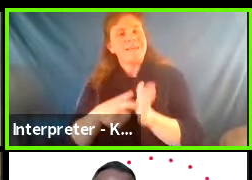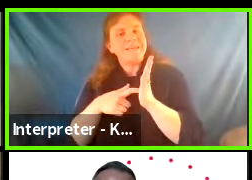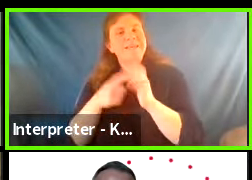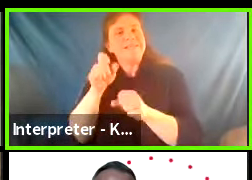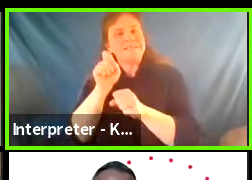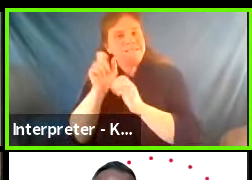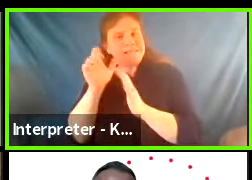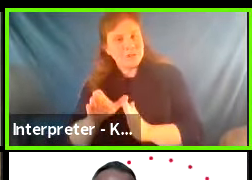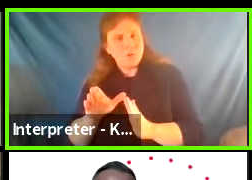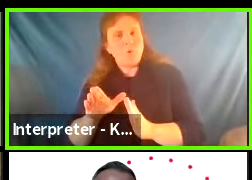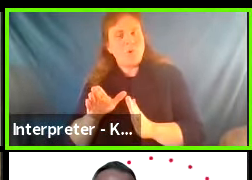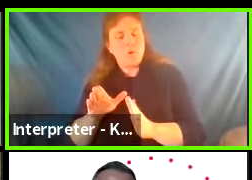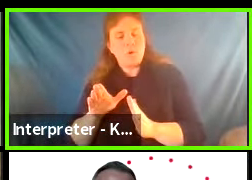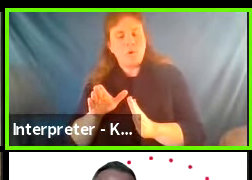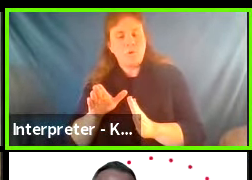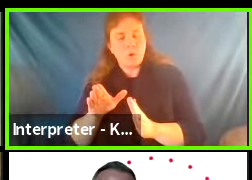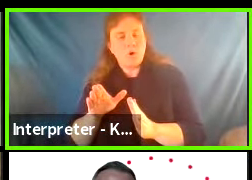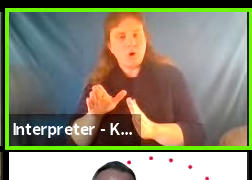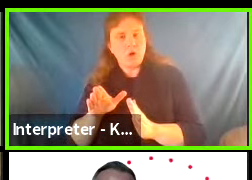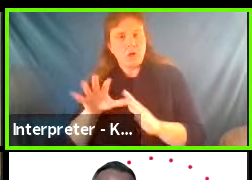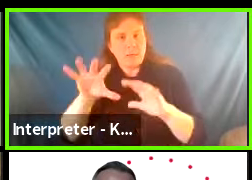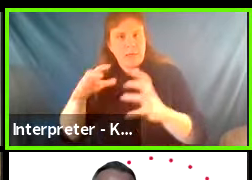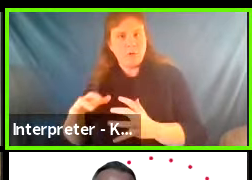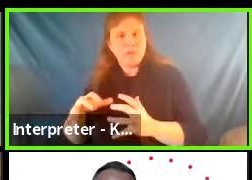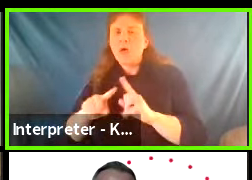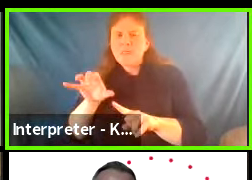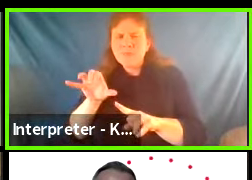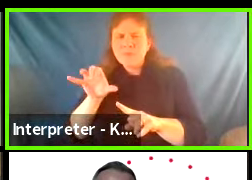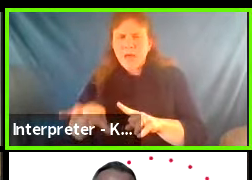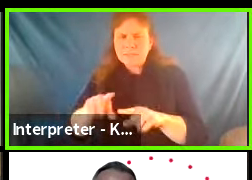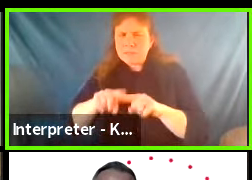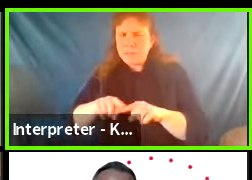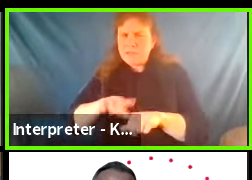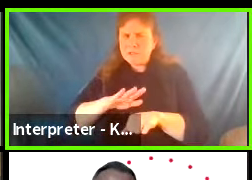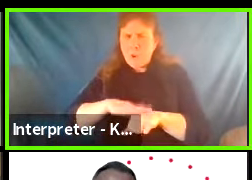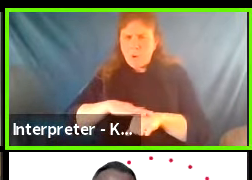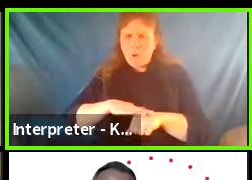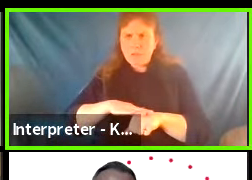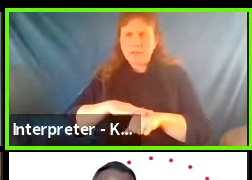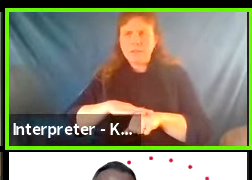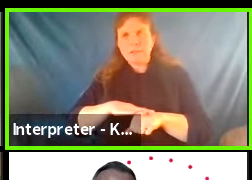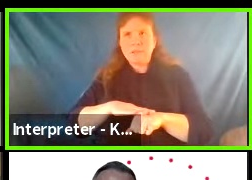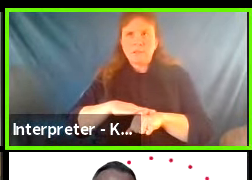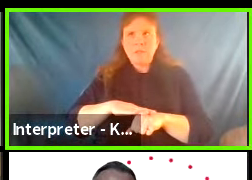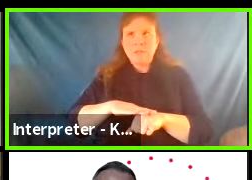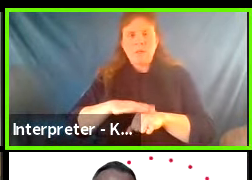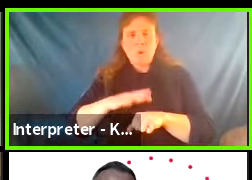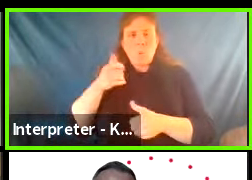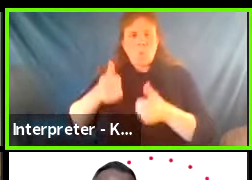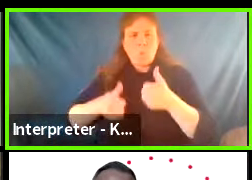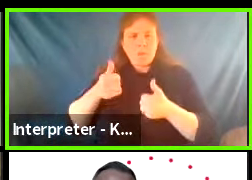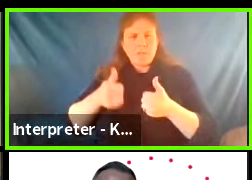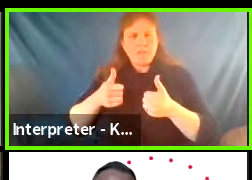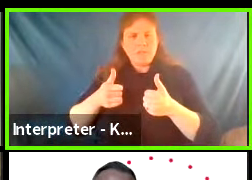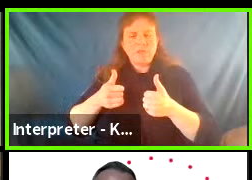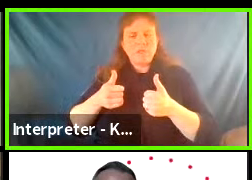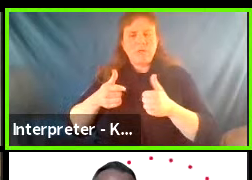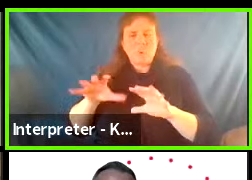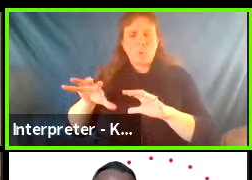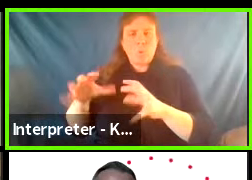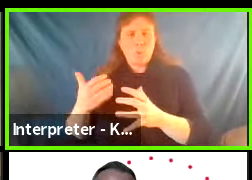at the discretion of the various entities, with a prioritization and age, but that they could go